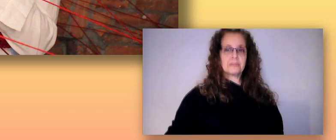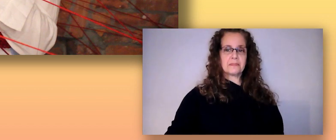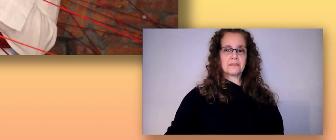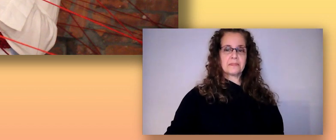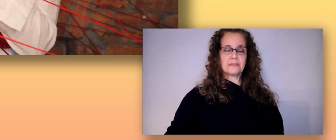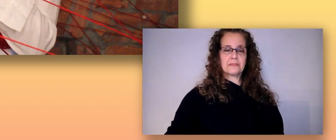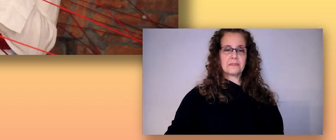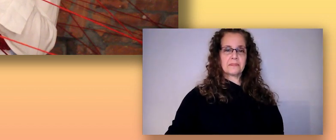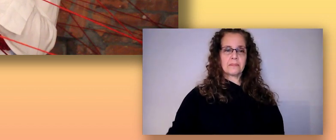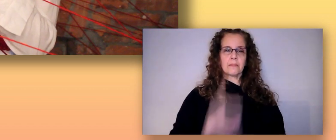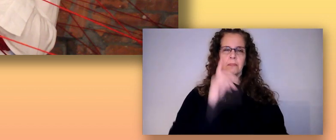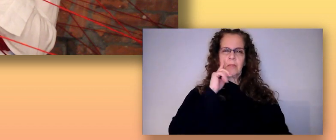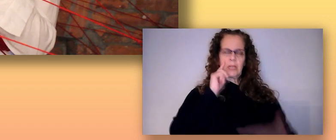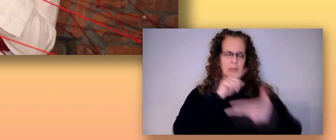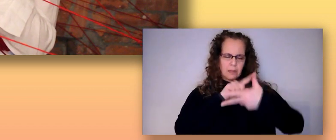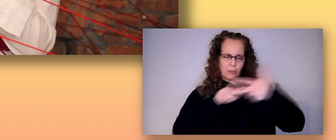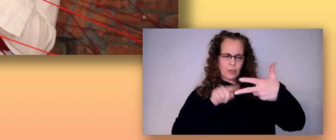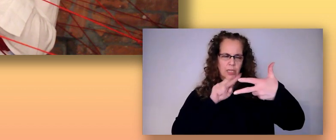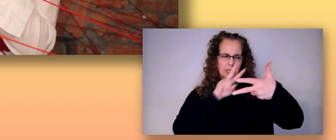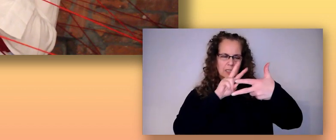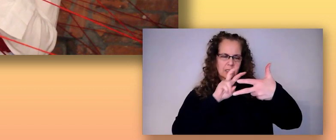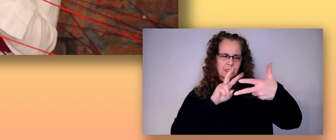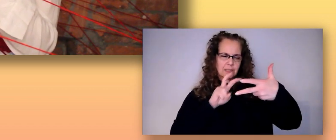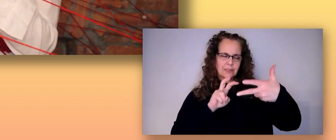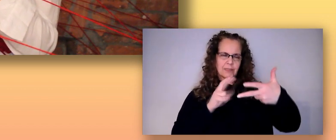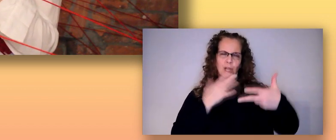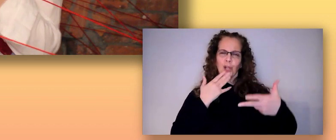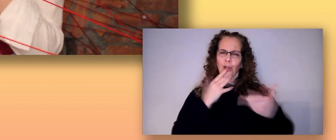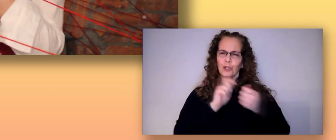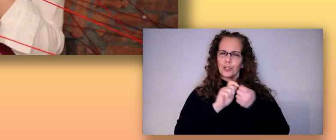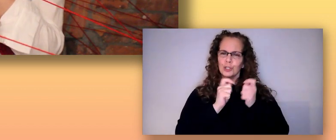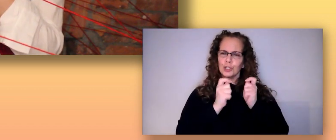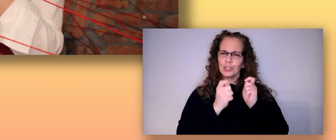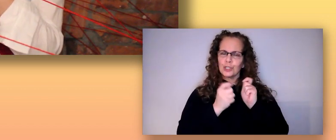The more I look at them, the more their color looks like